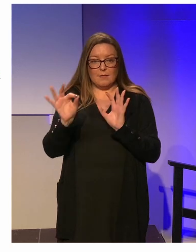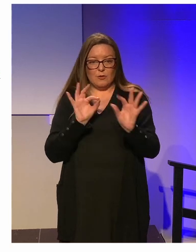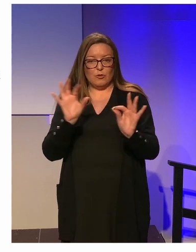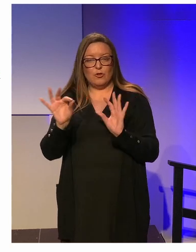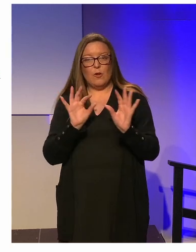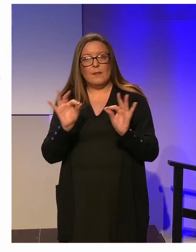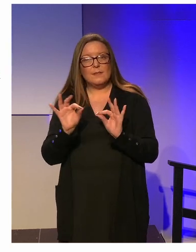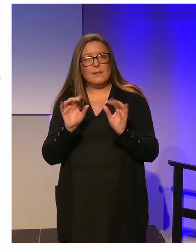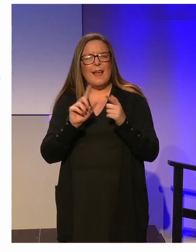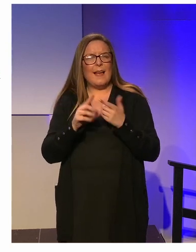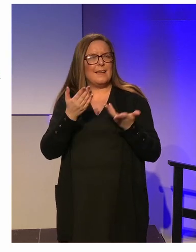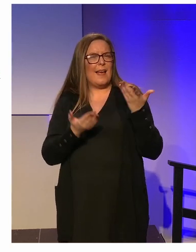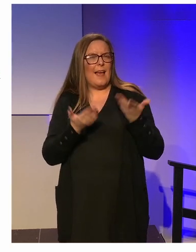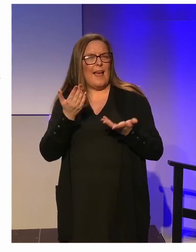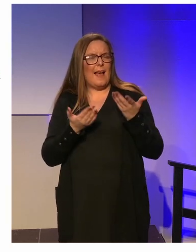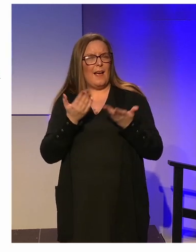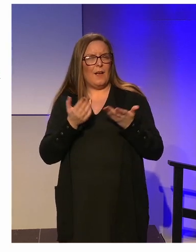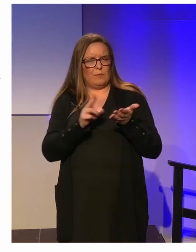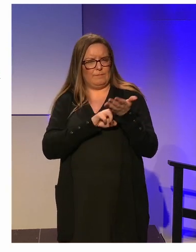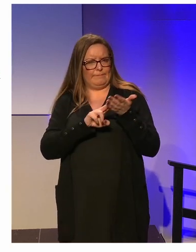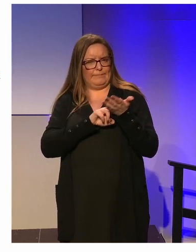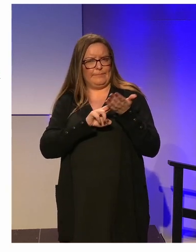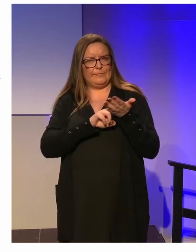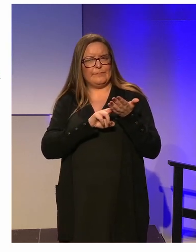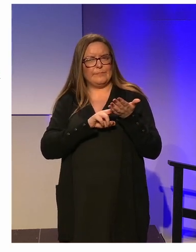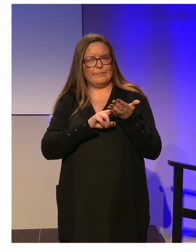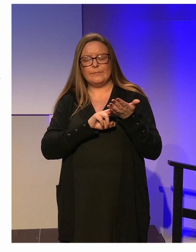make, and how do we amplify and